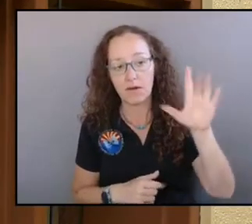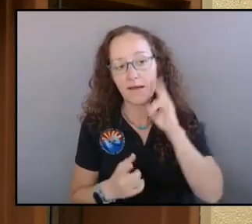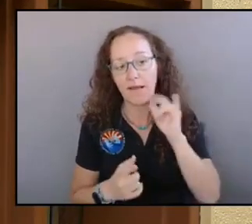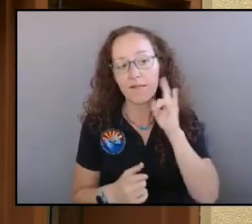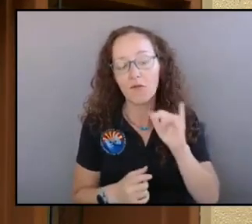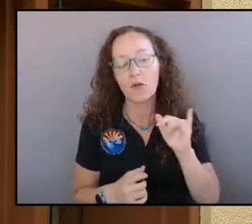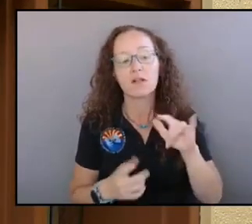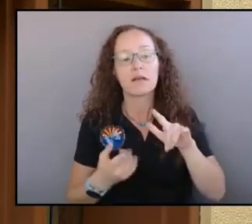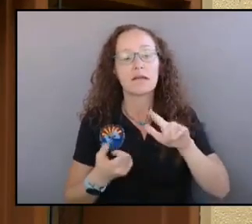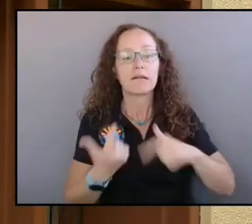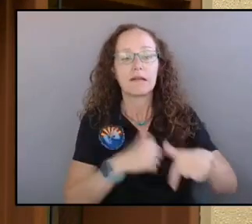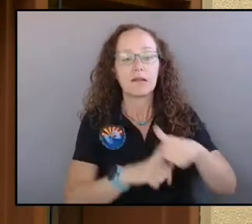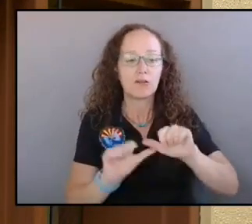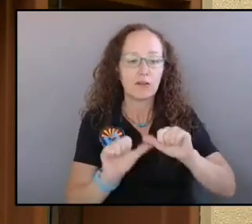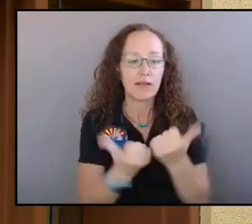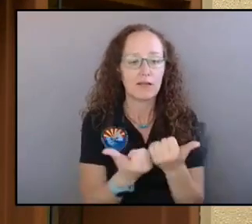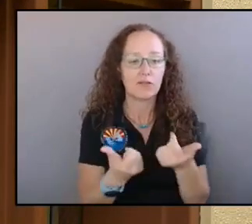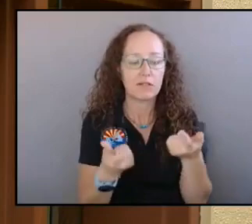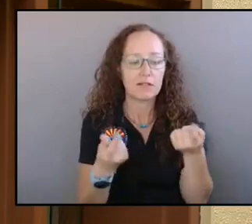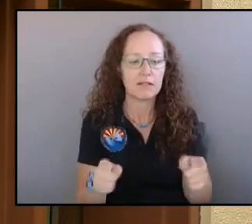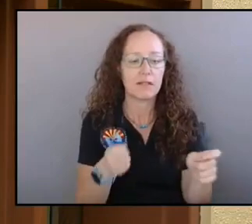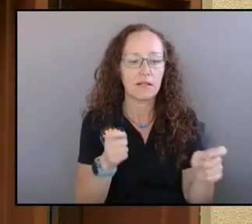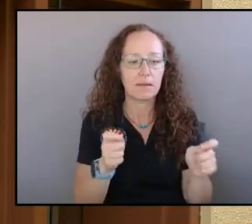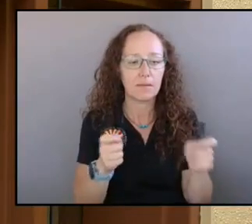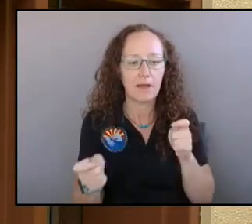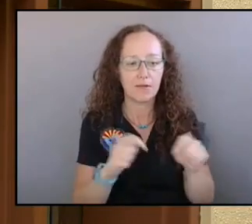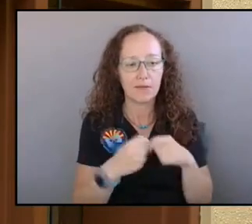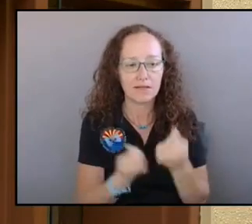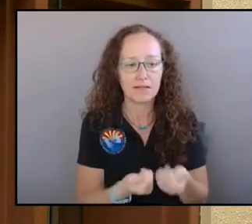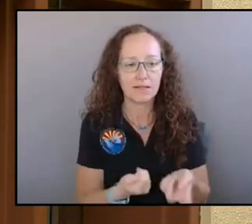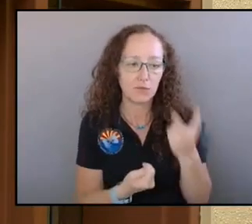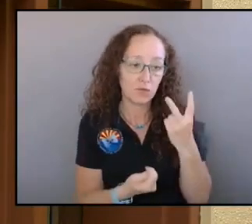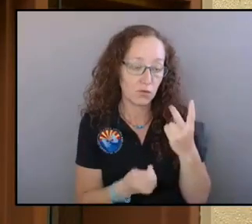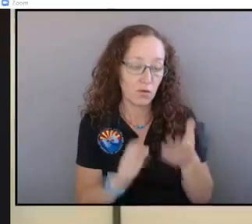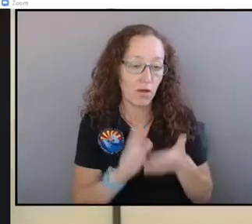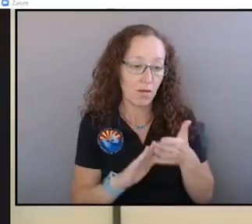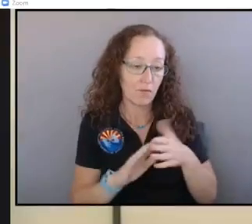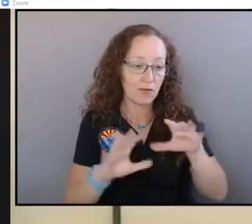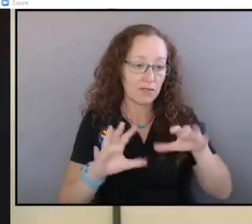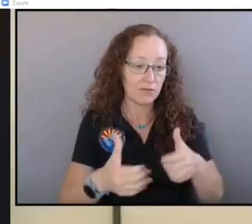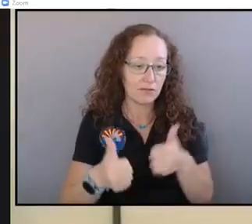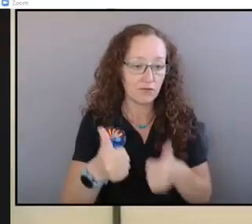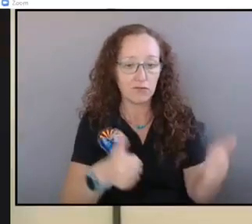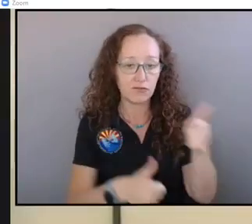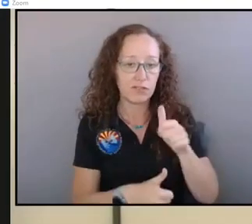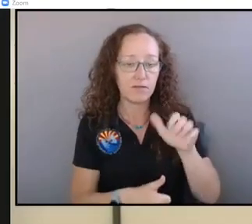Management Team 2, Operations Section Chief Keith Garola.